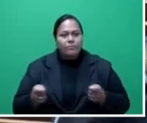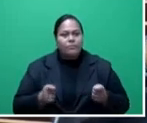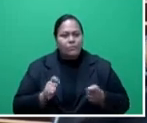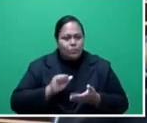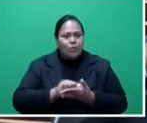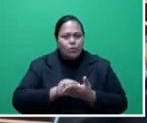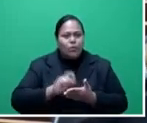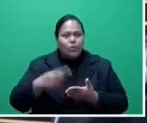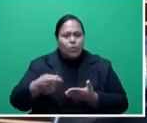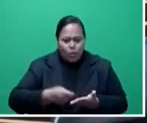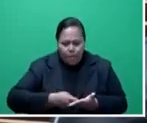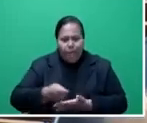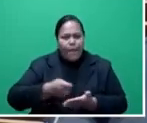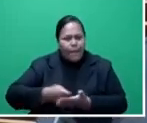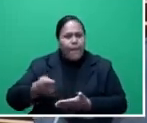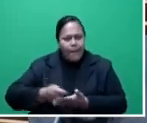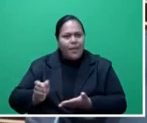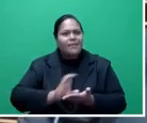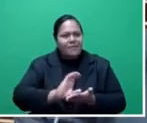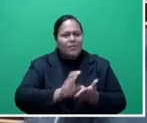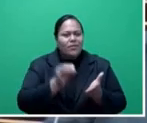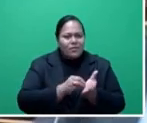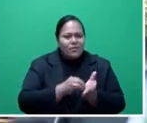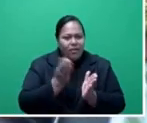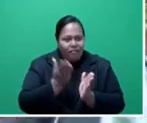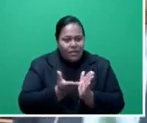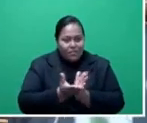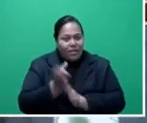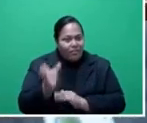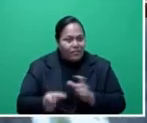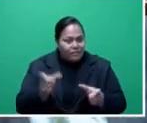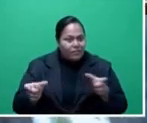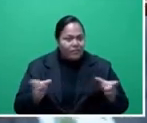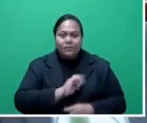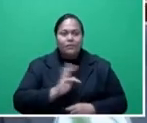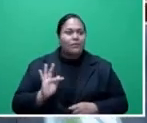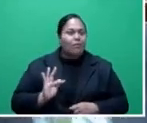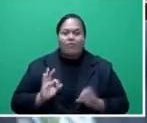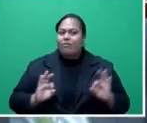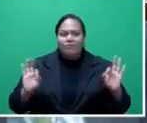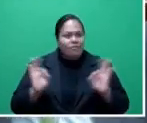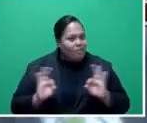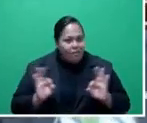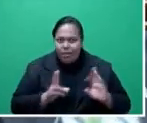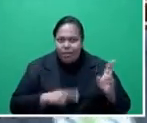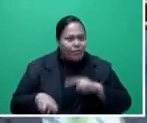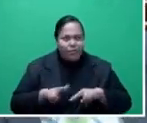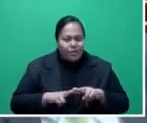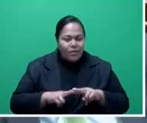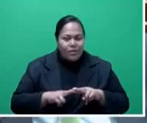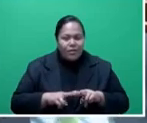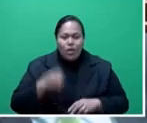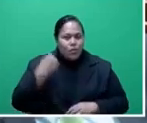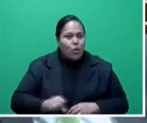our civil servants in full, Honourable Speaker, sir. Nobody in Fiji is suffering the way they make it out to suffer. It's